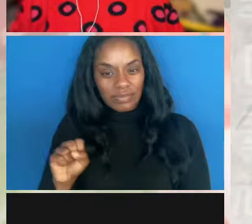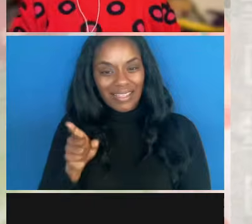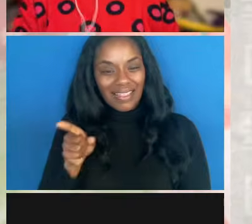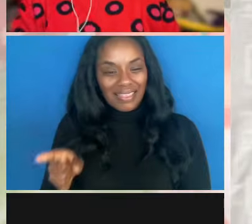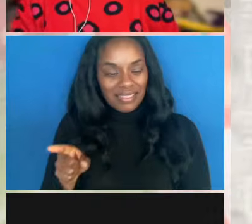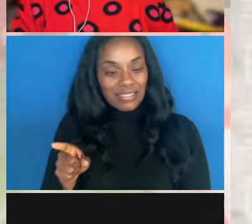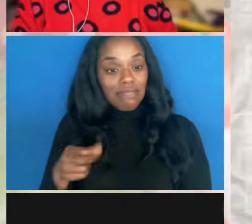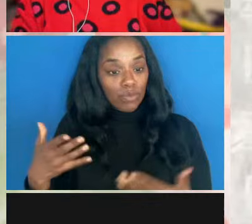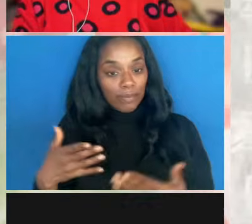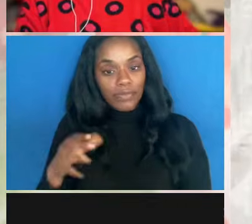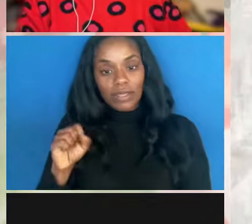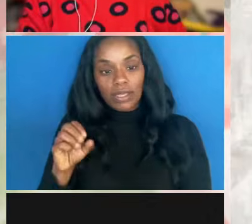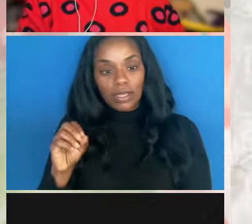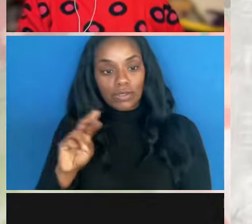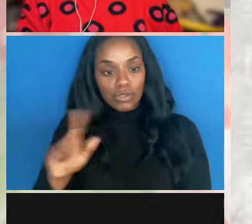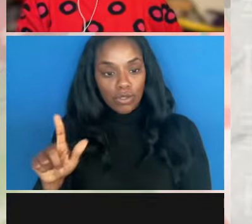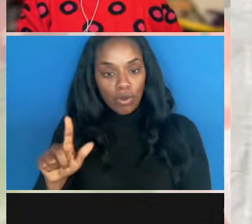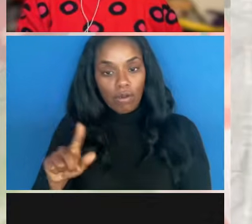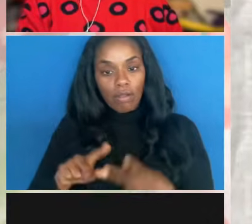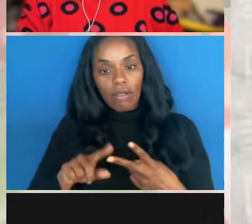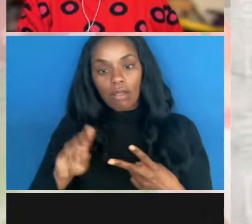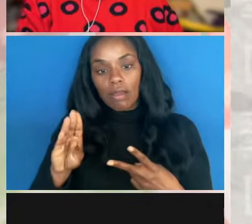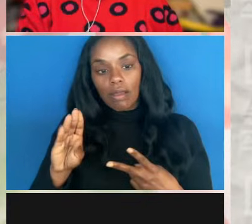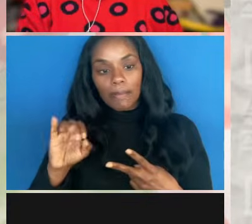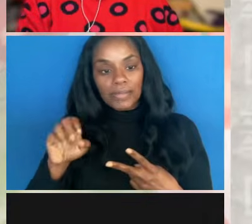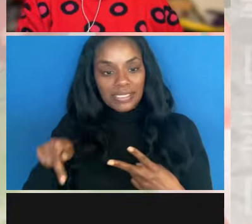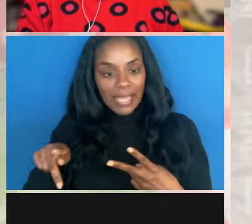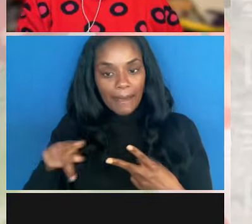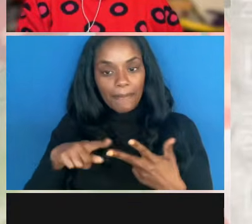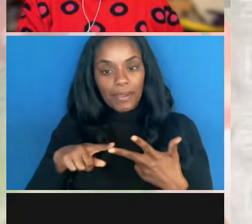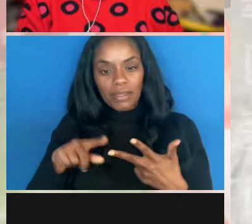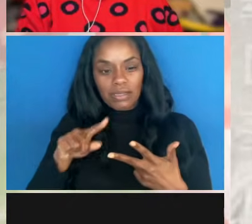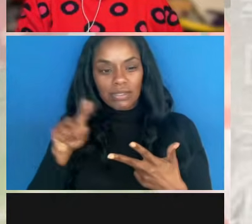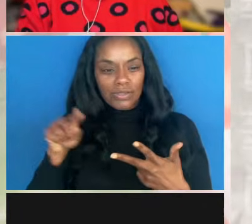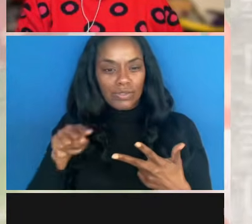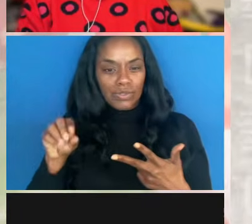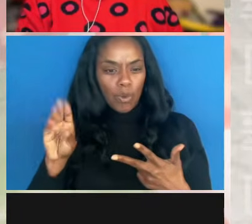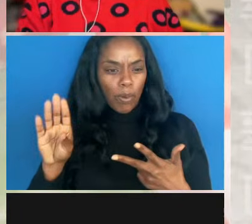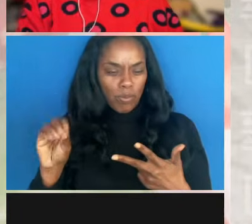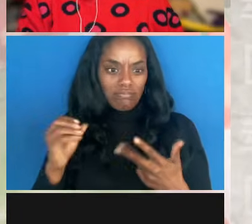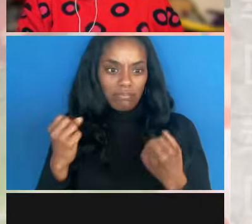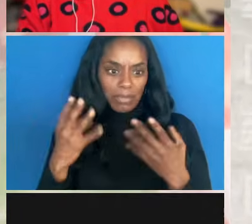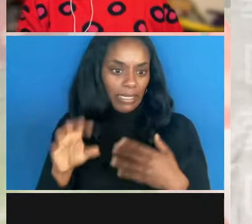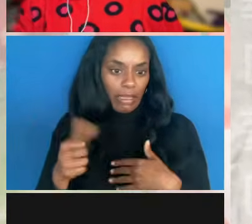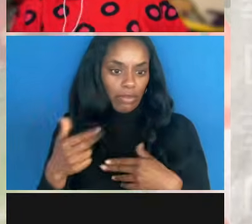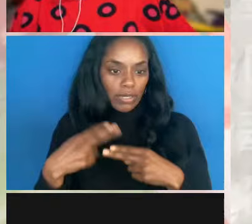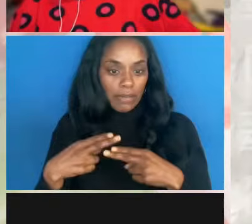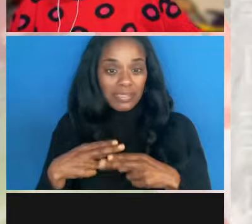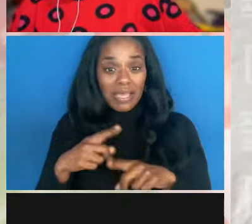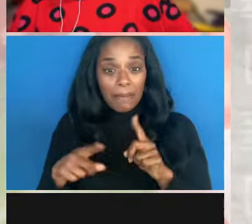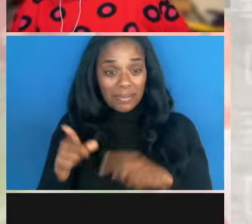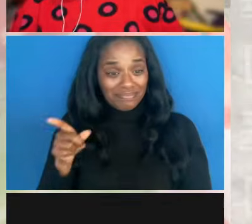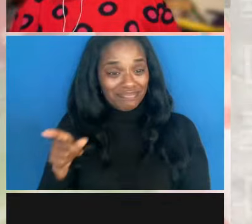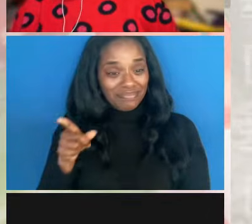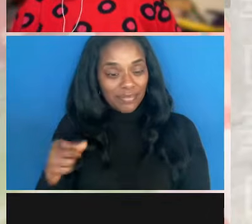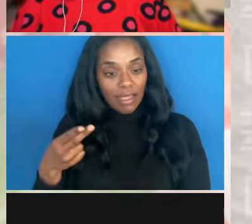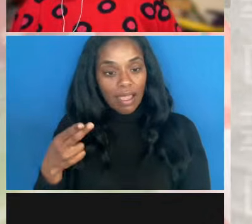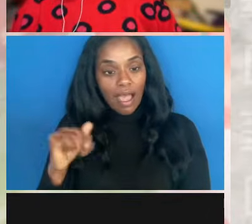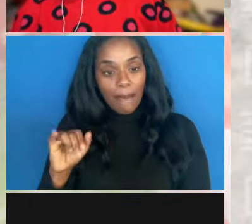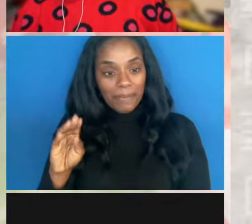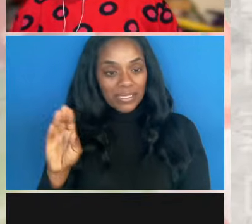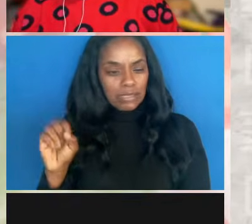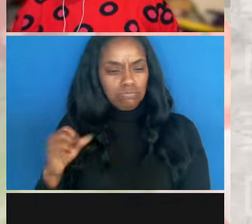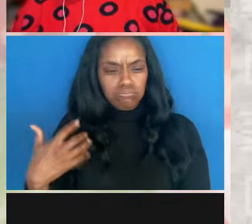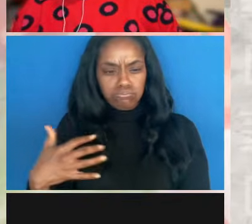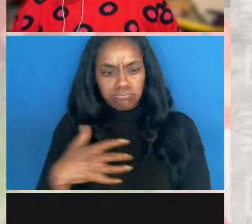and zobo, and so many other names. But hibiscus is a powerful flower. Studies show that hibiscus can